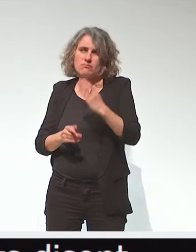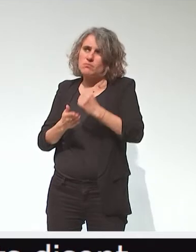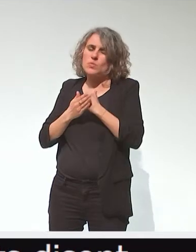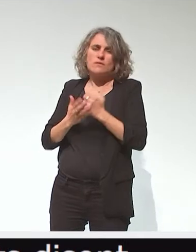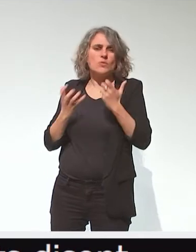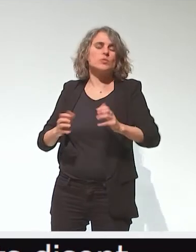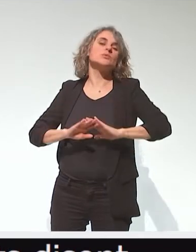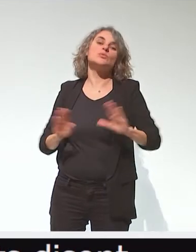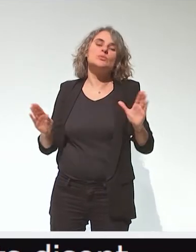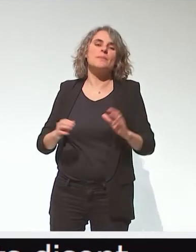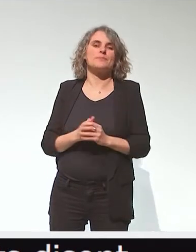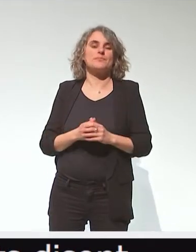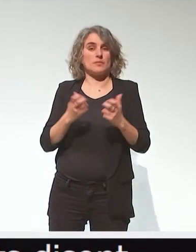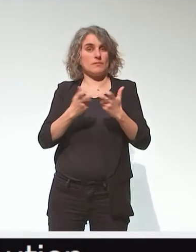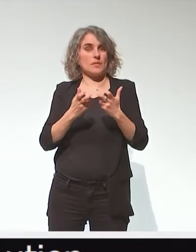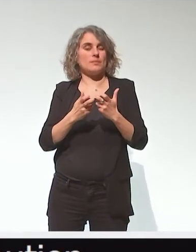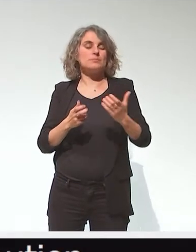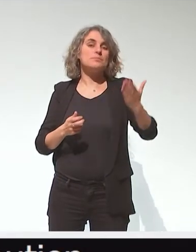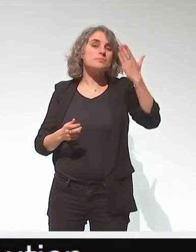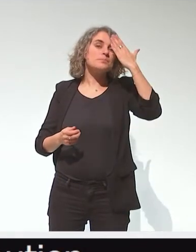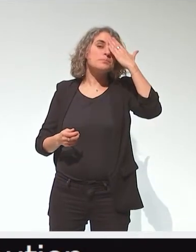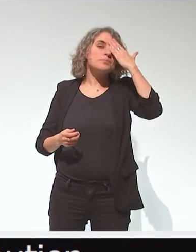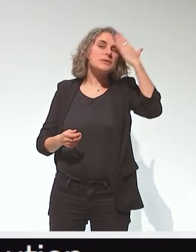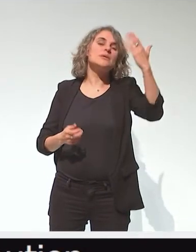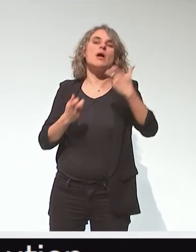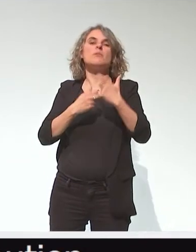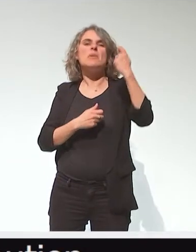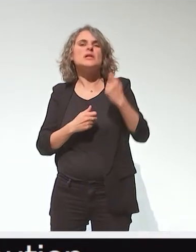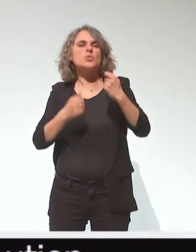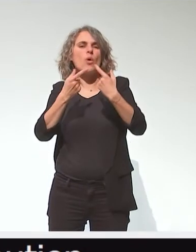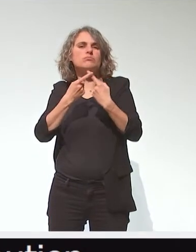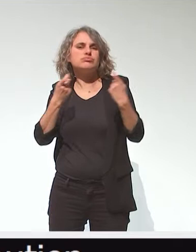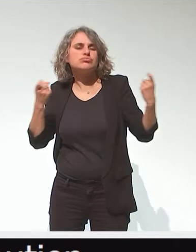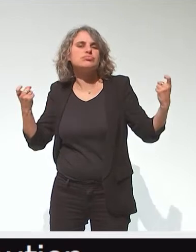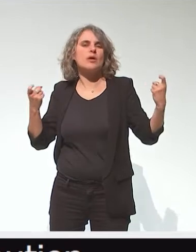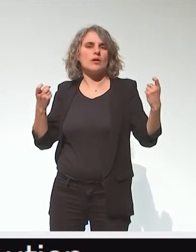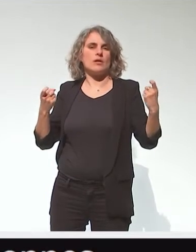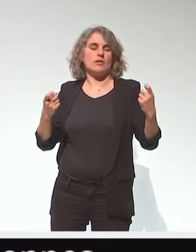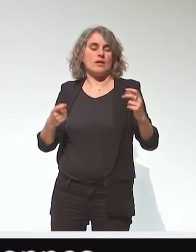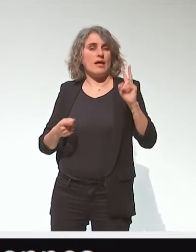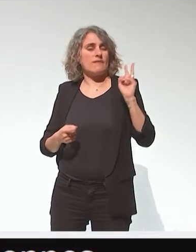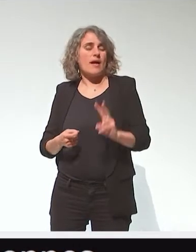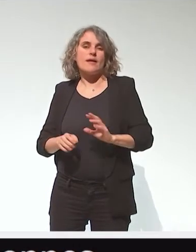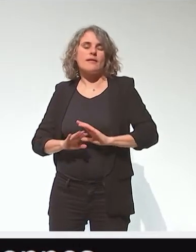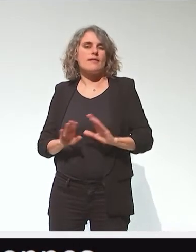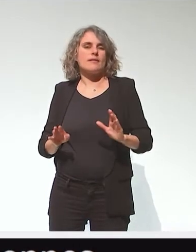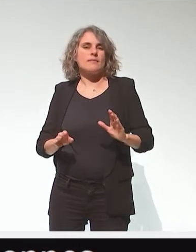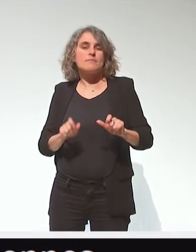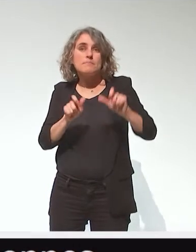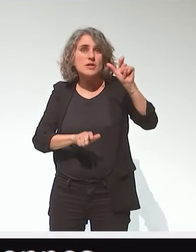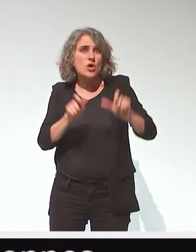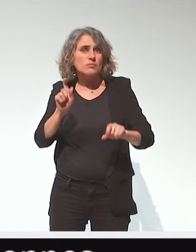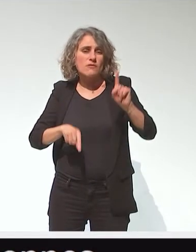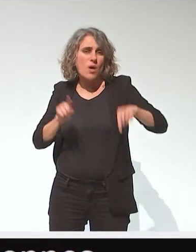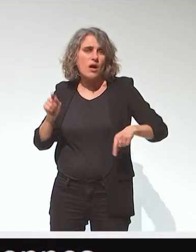necessary services, then probably they would not go to the Disability Commission and